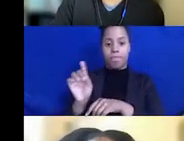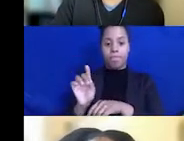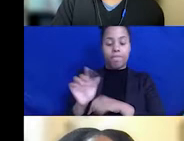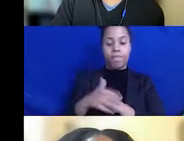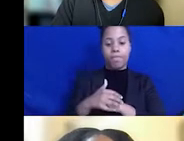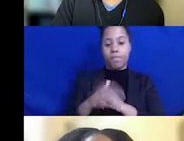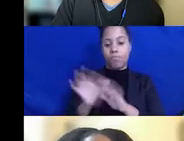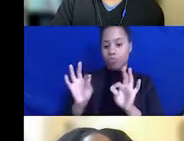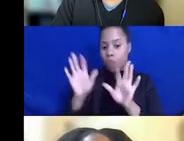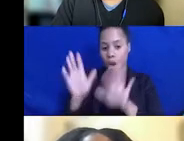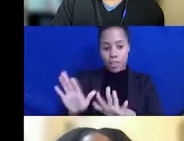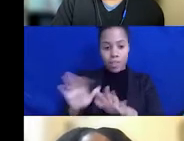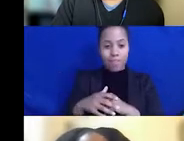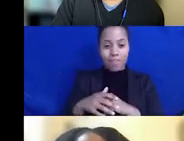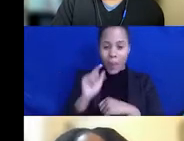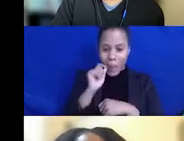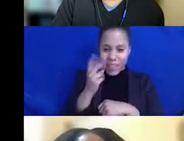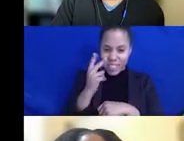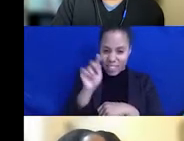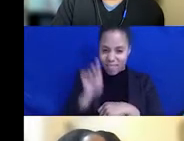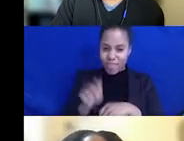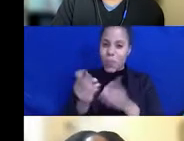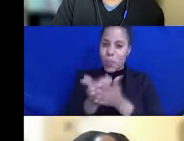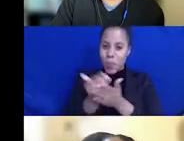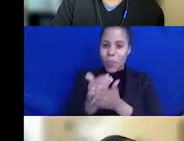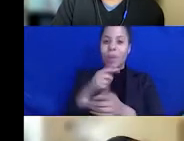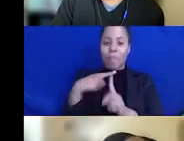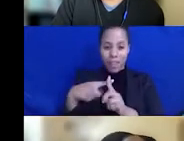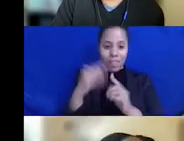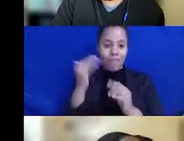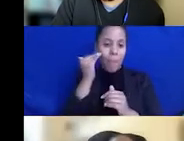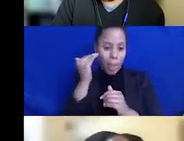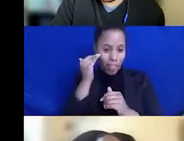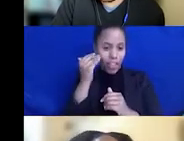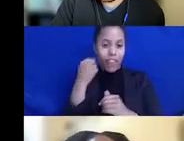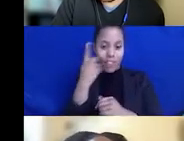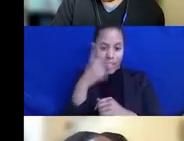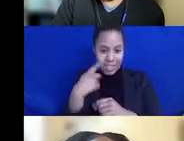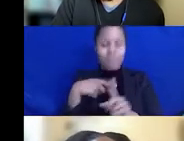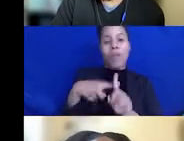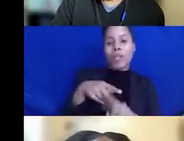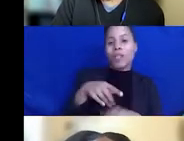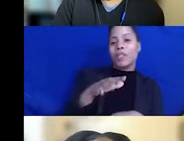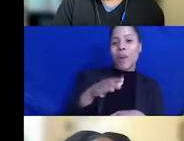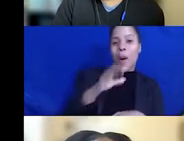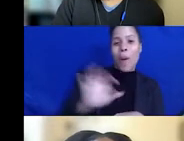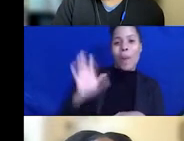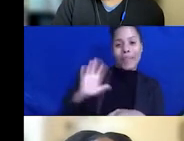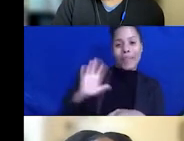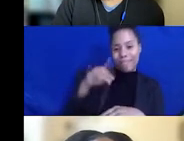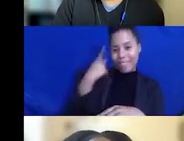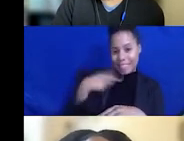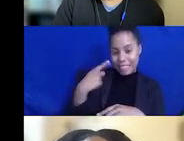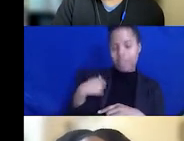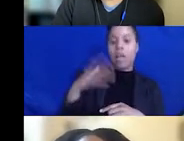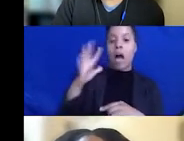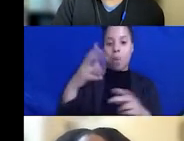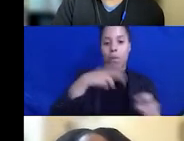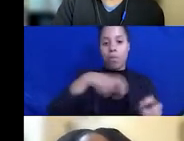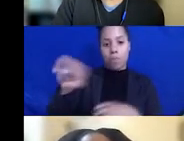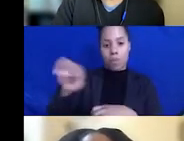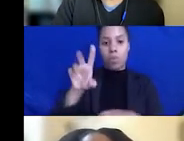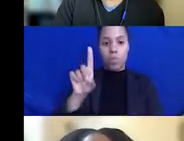awesome. So cool to see new and familiar faces and old faces. I'm going to pass it to Dulani to